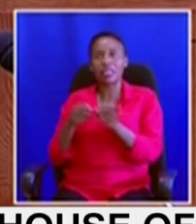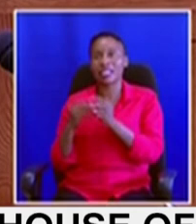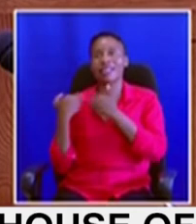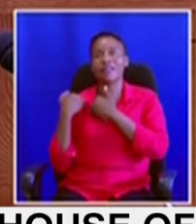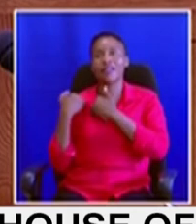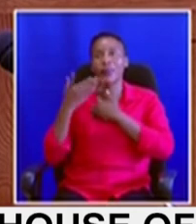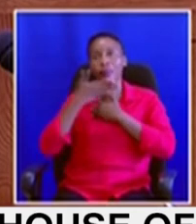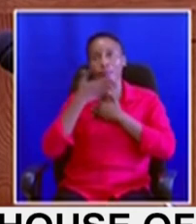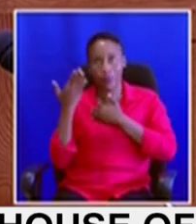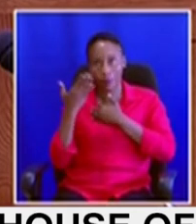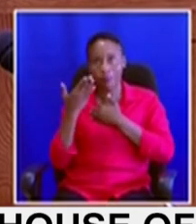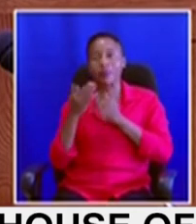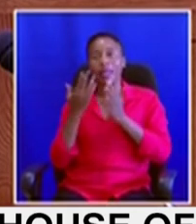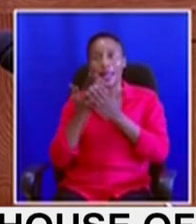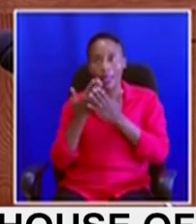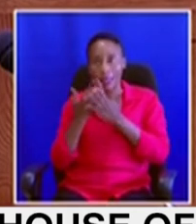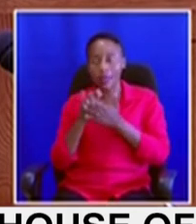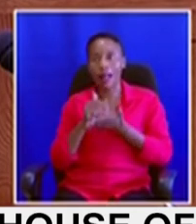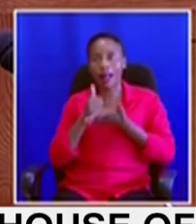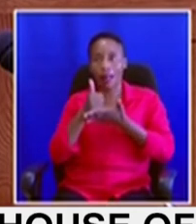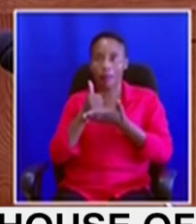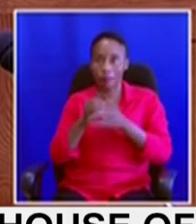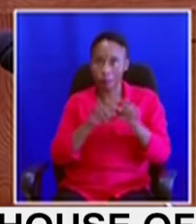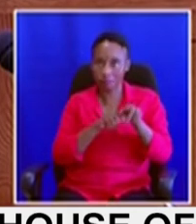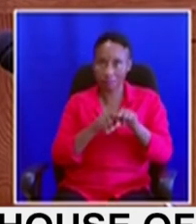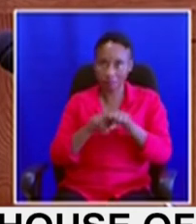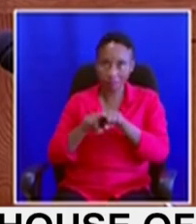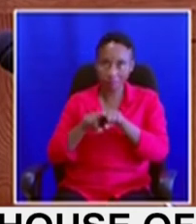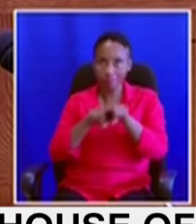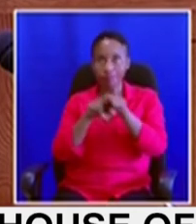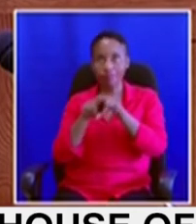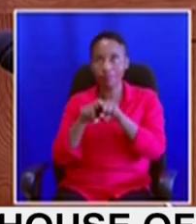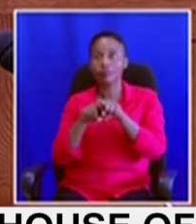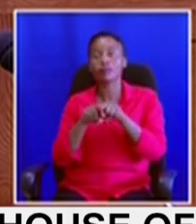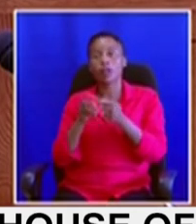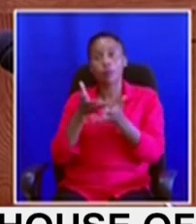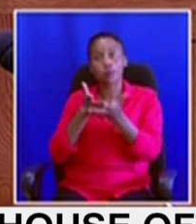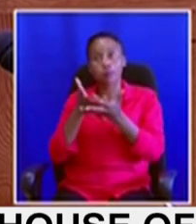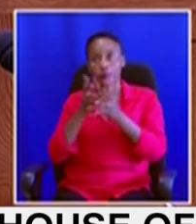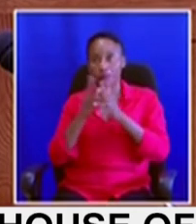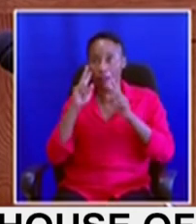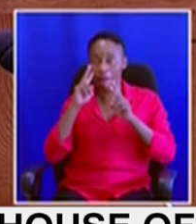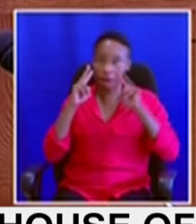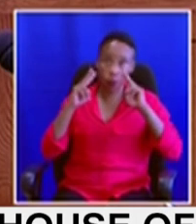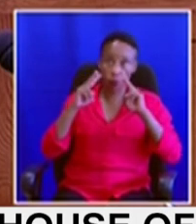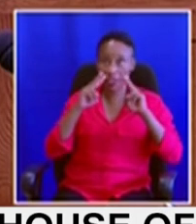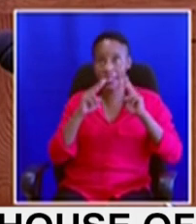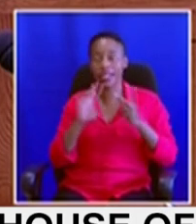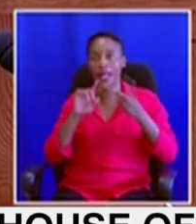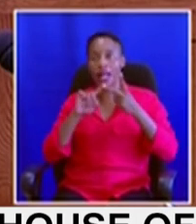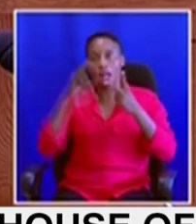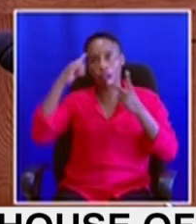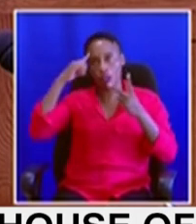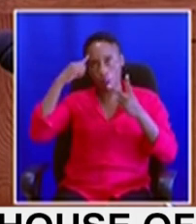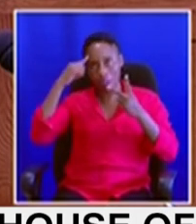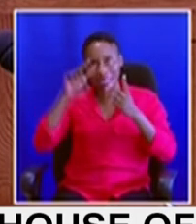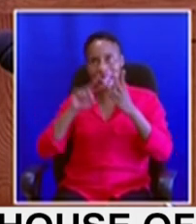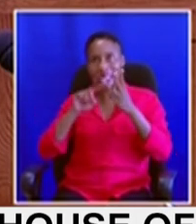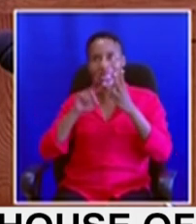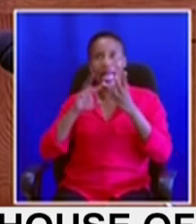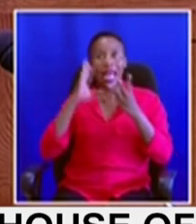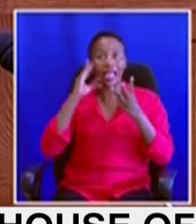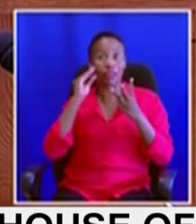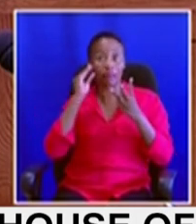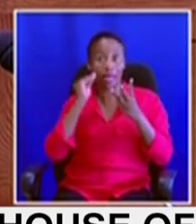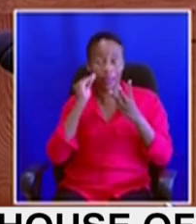provinces that are doing well, to exchange views, thoughts, and experiences, and even